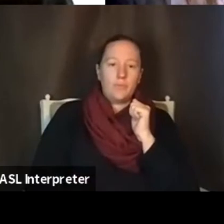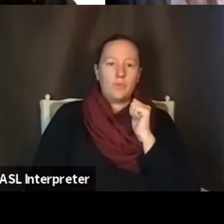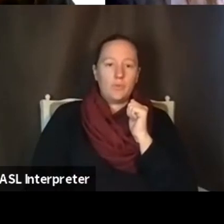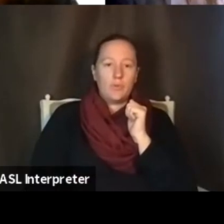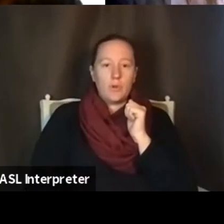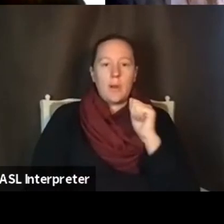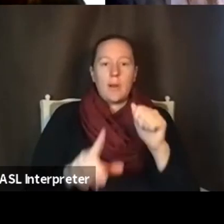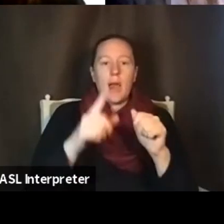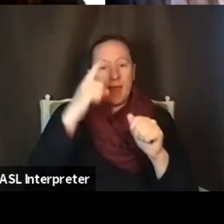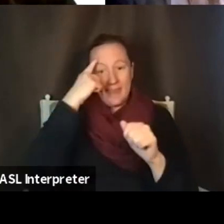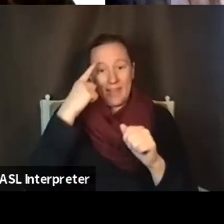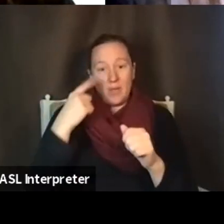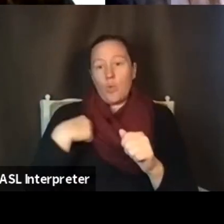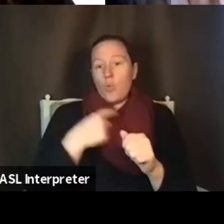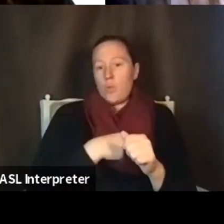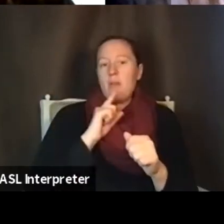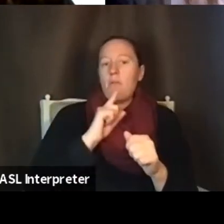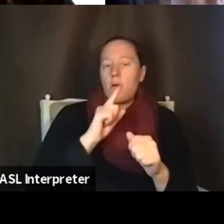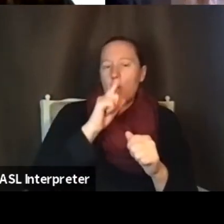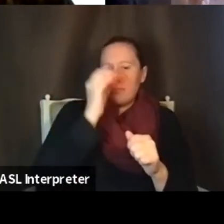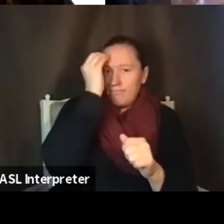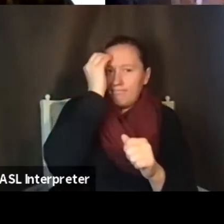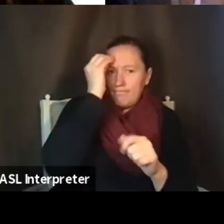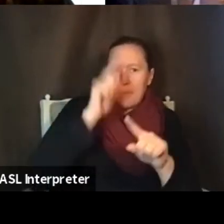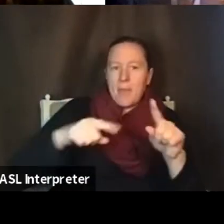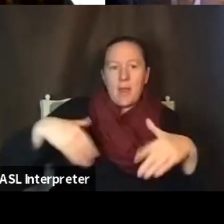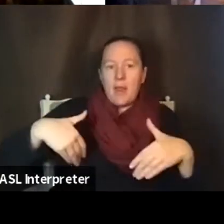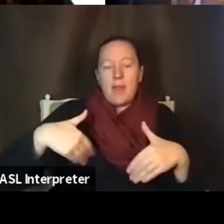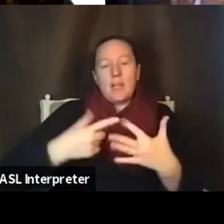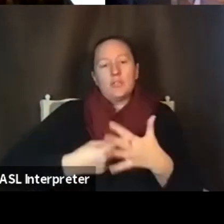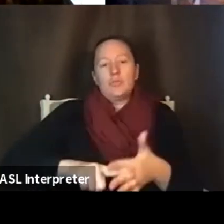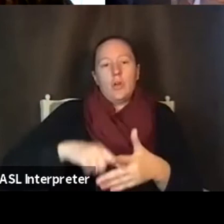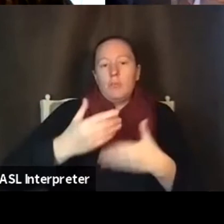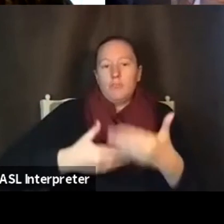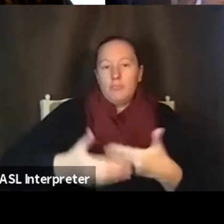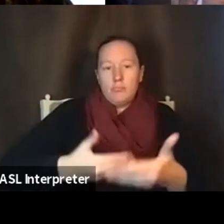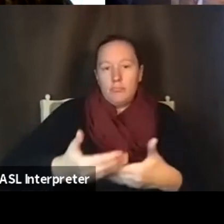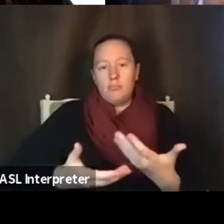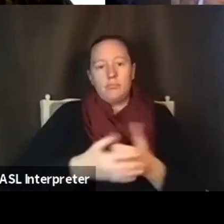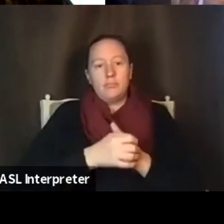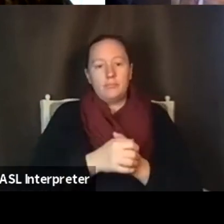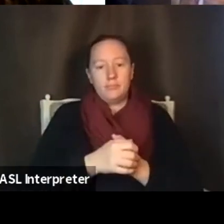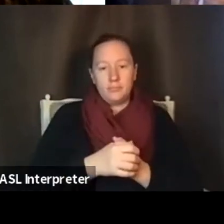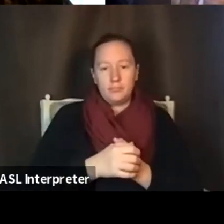any concrete next steps that I can speak about related to that.